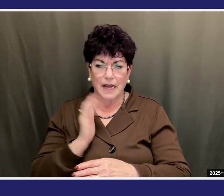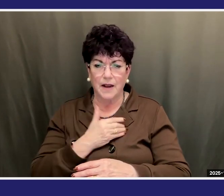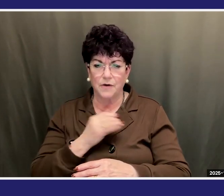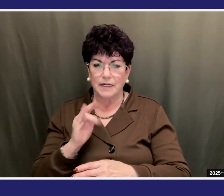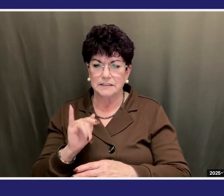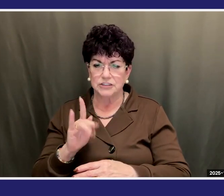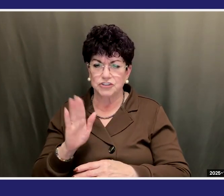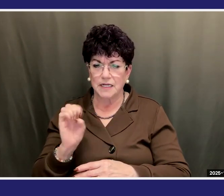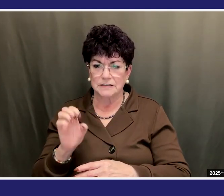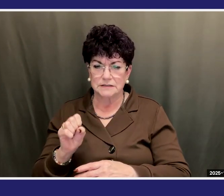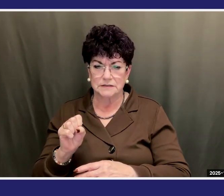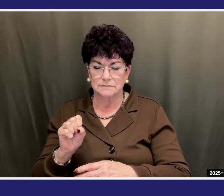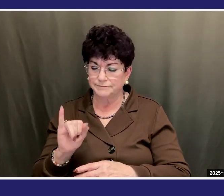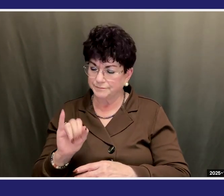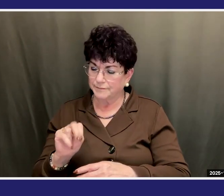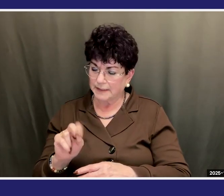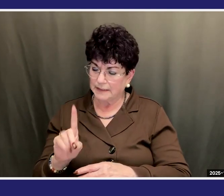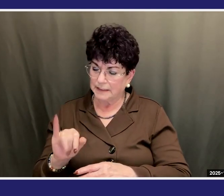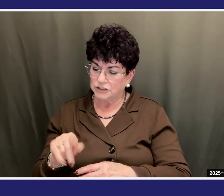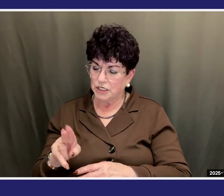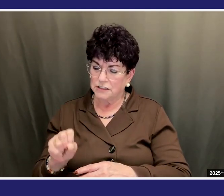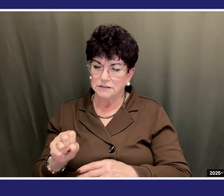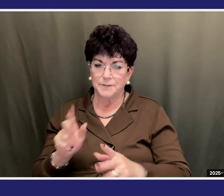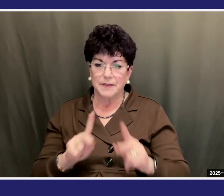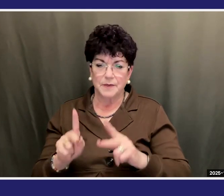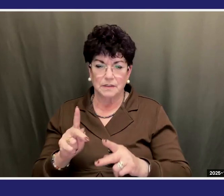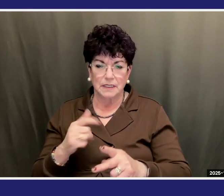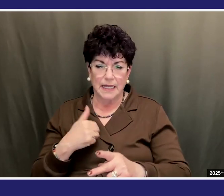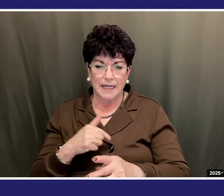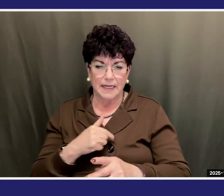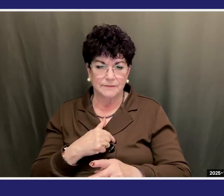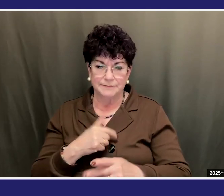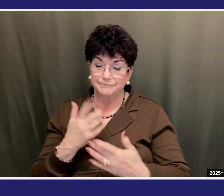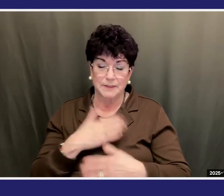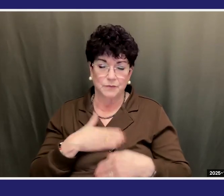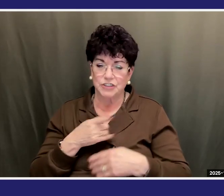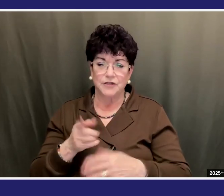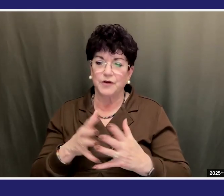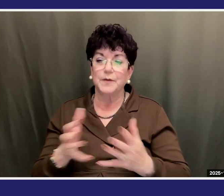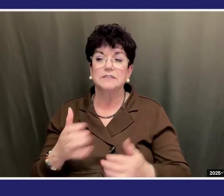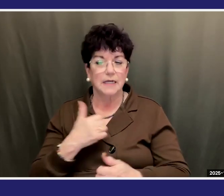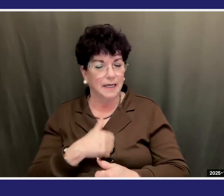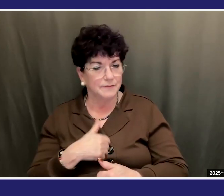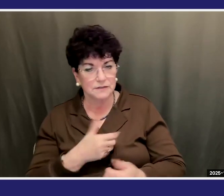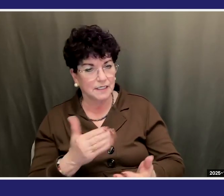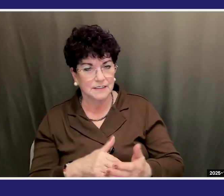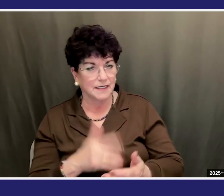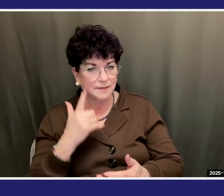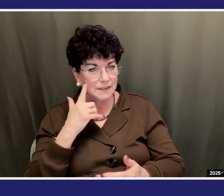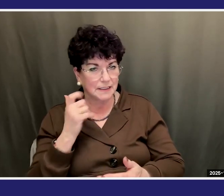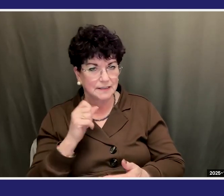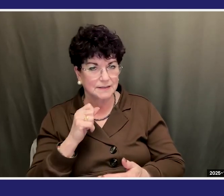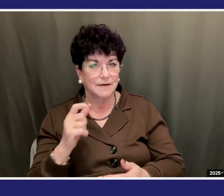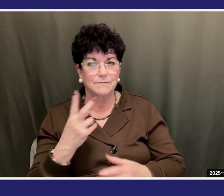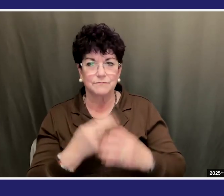Estado. Les agradezco muchísimo que me hayan dado el tiempo. Over time, it's saving us a lot of money